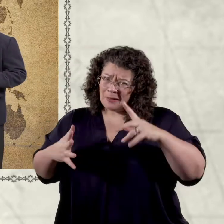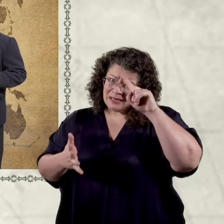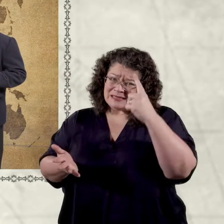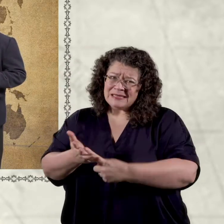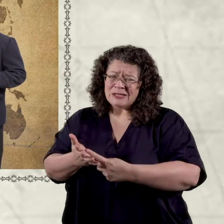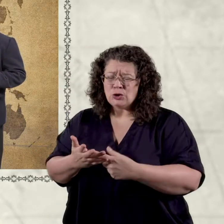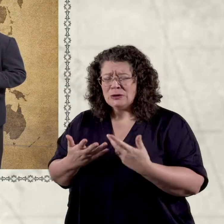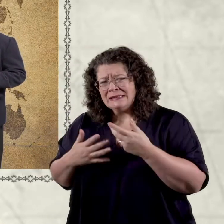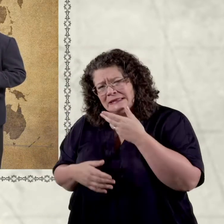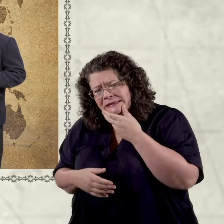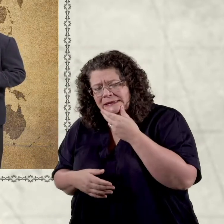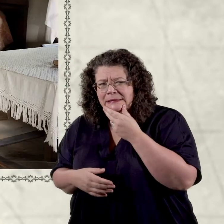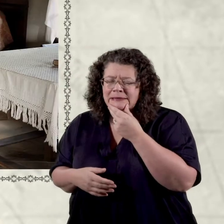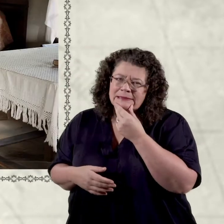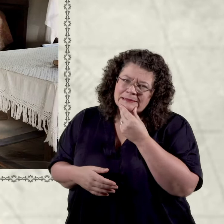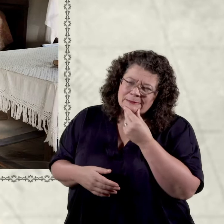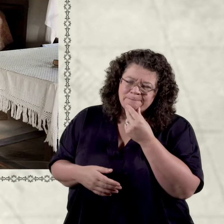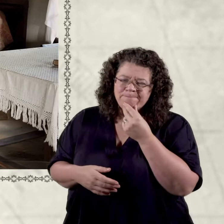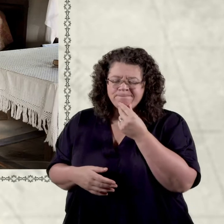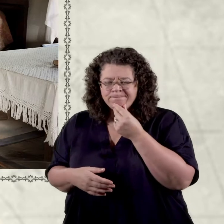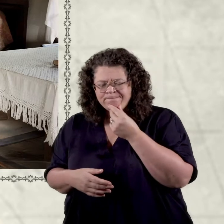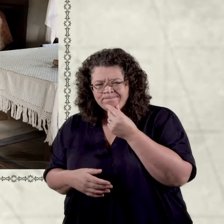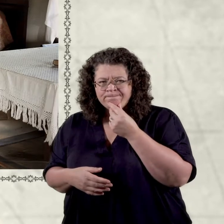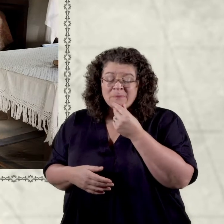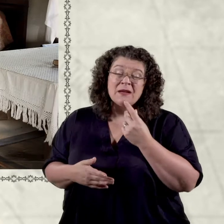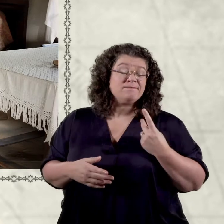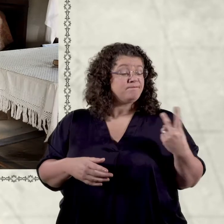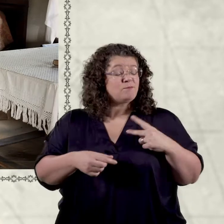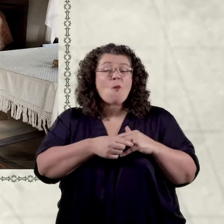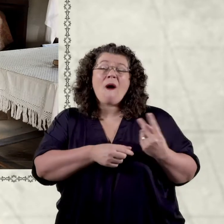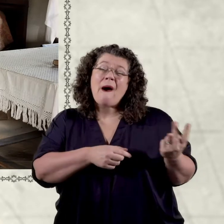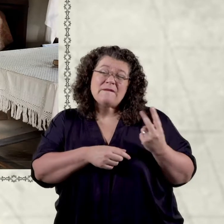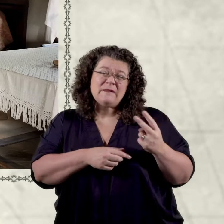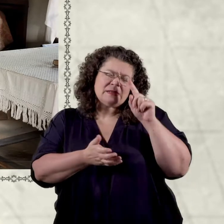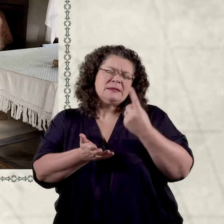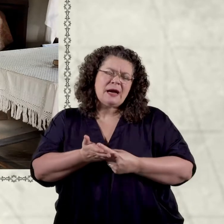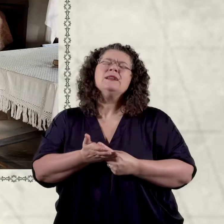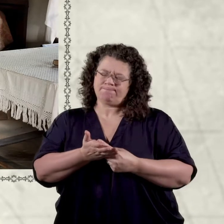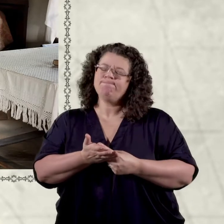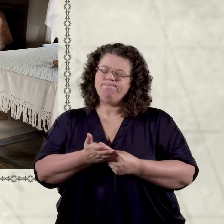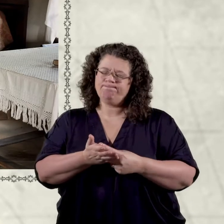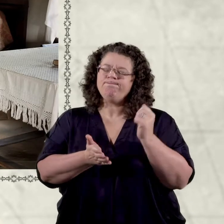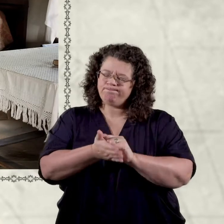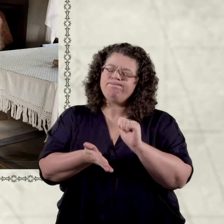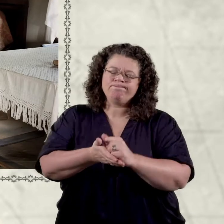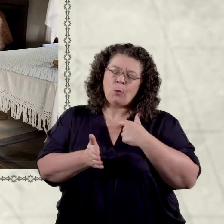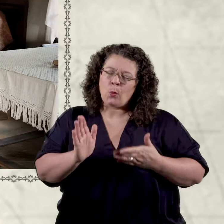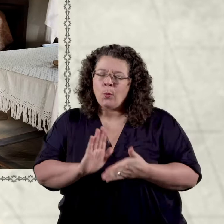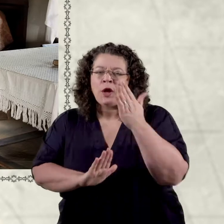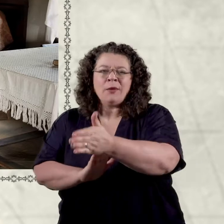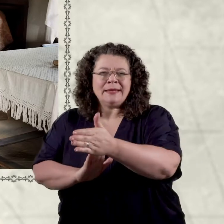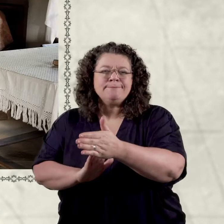It's a big decision. However, Catherine and I have decided we are going for it. We are going to